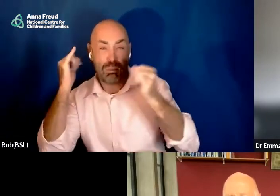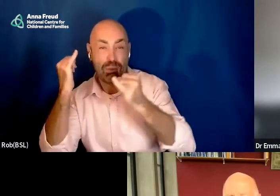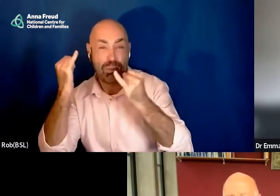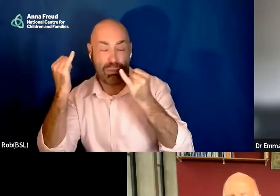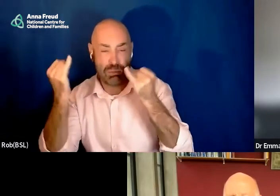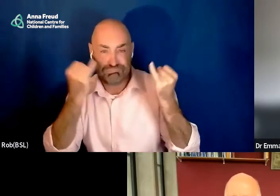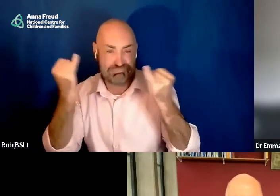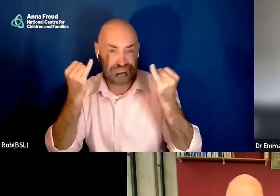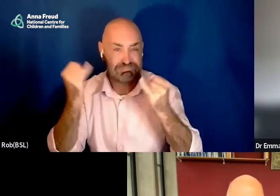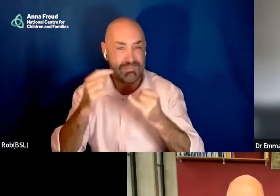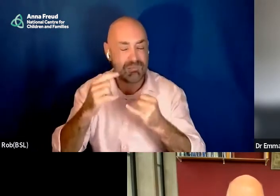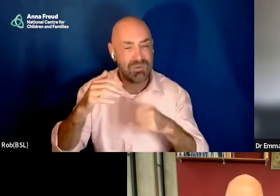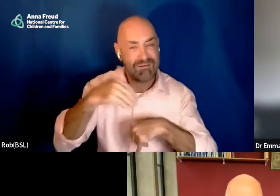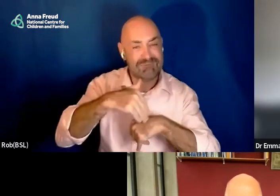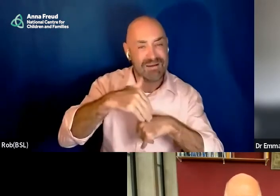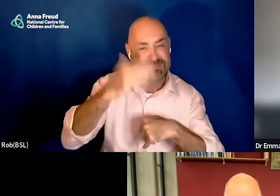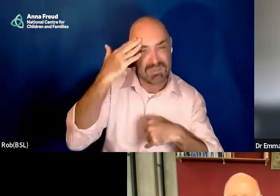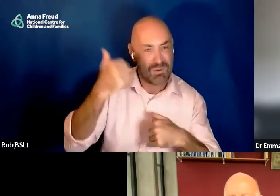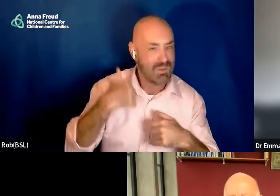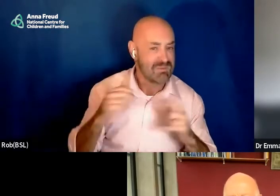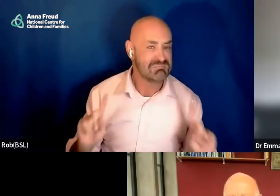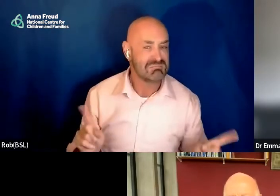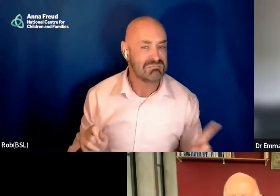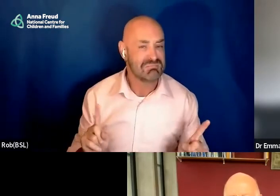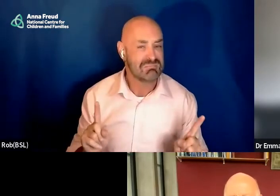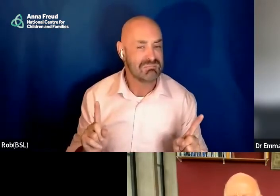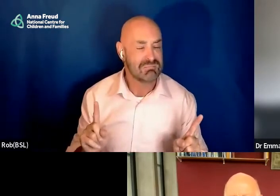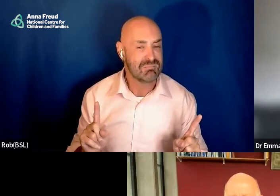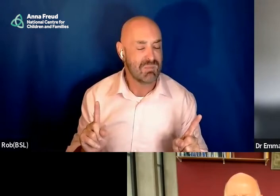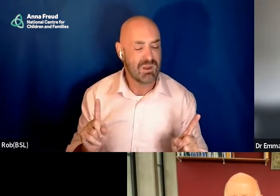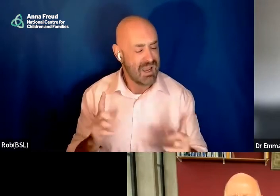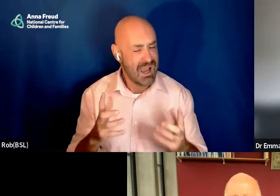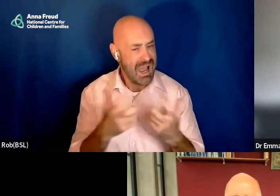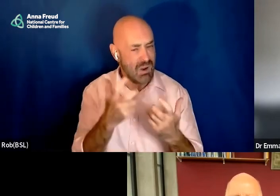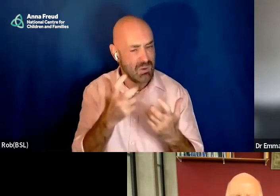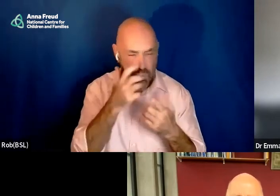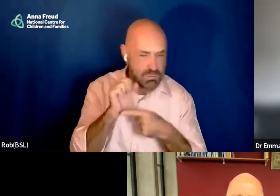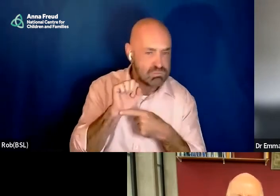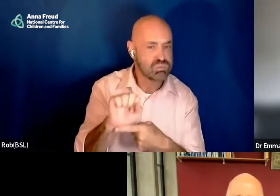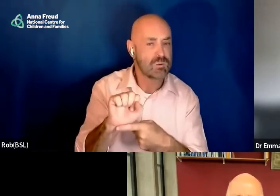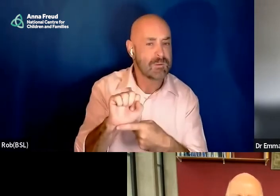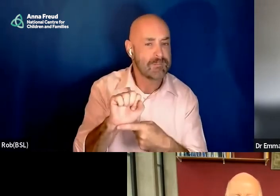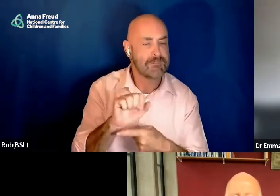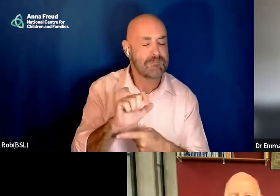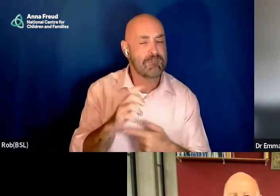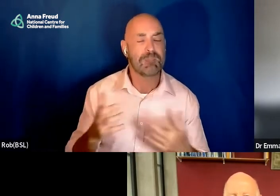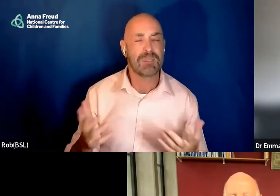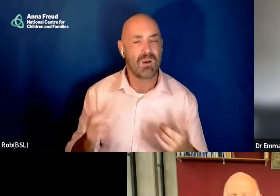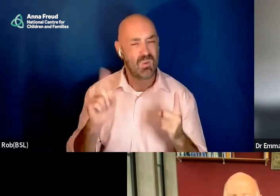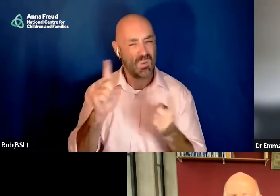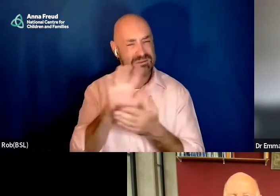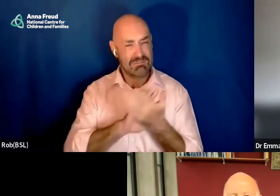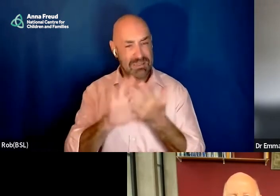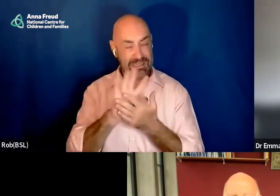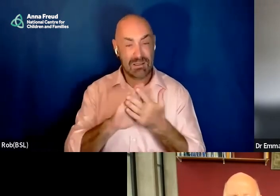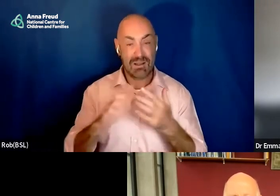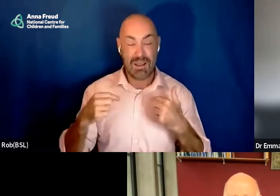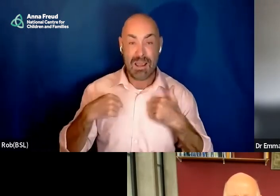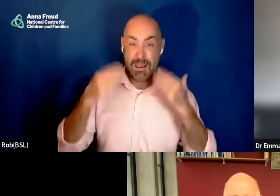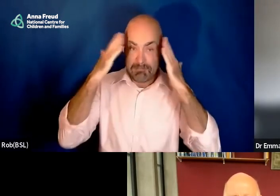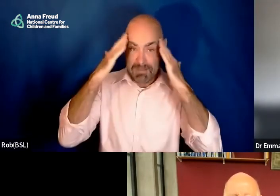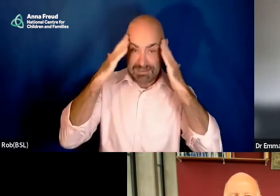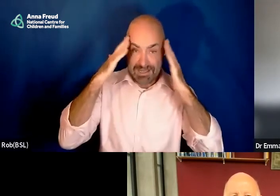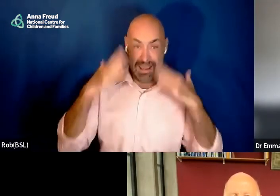mental health? And what coping strategies are most protective? What does it mean to be mentally healthy in the face